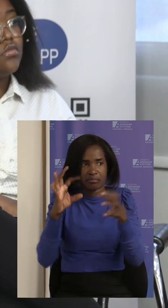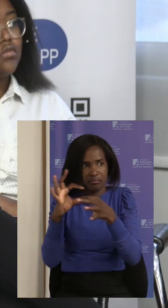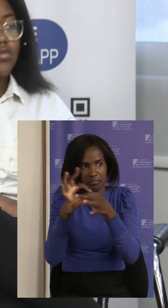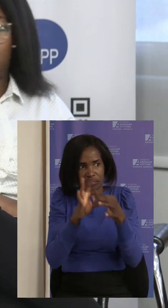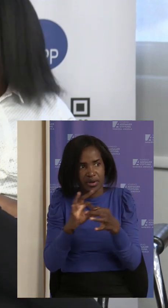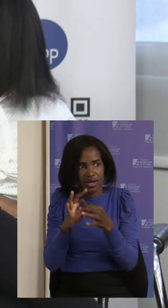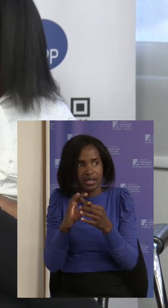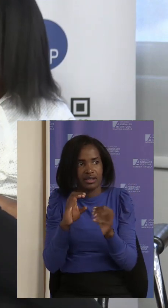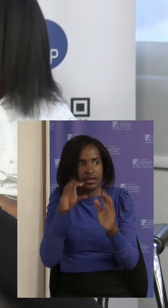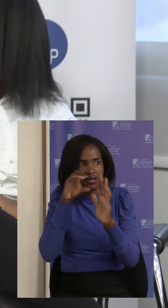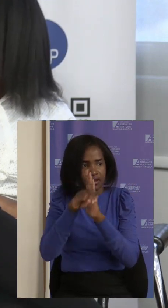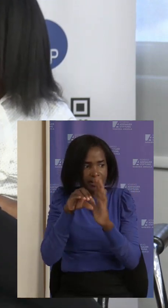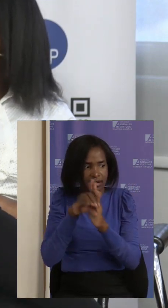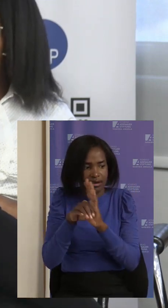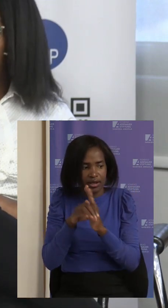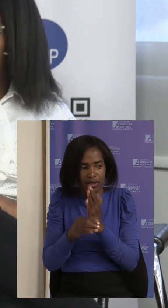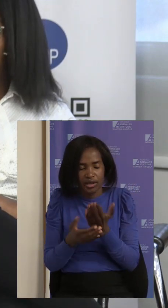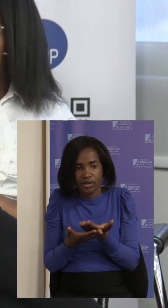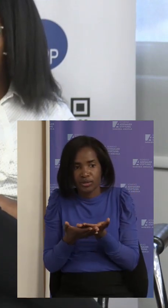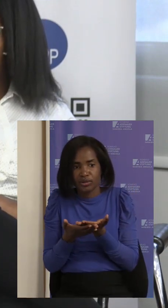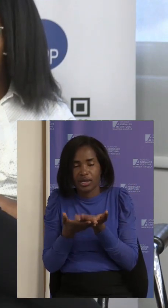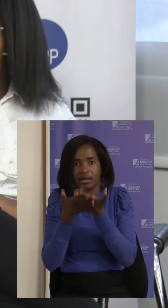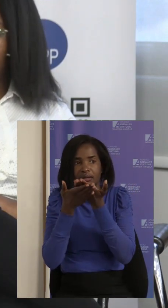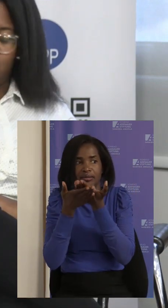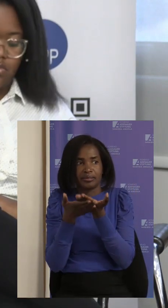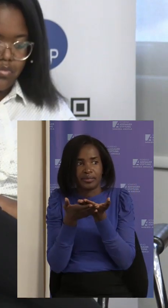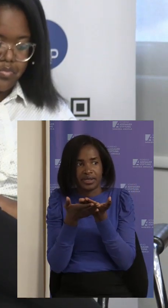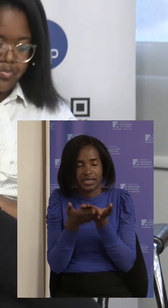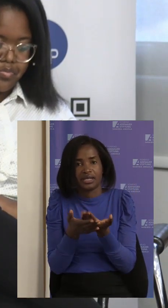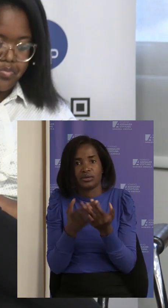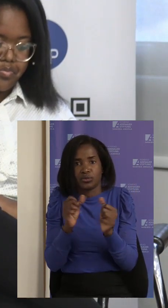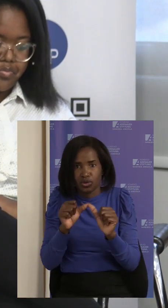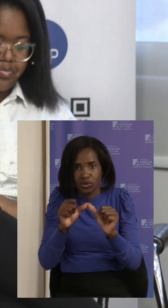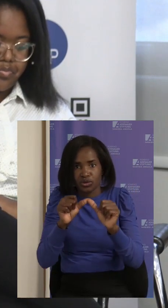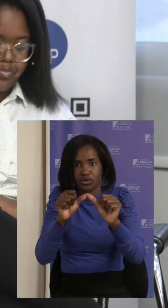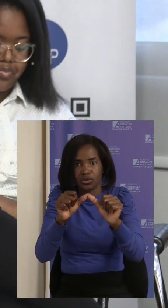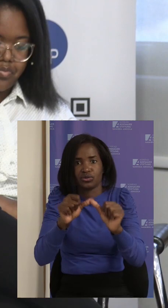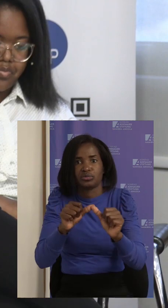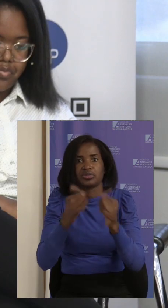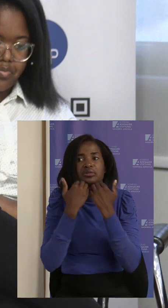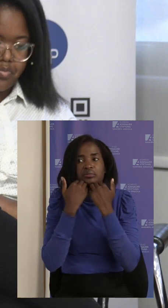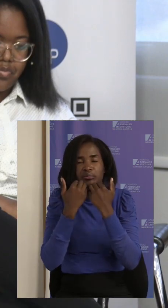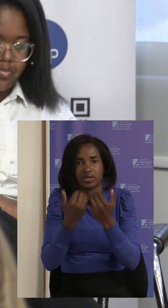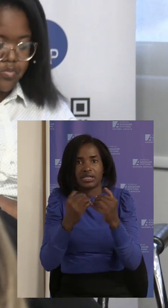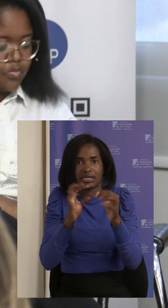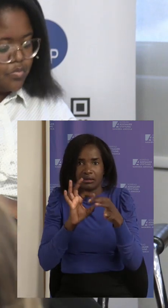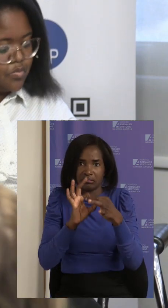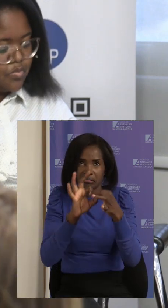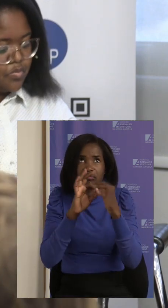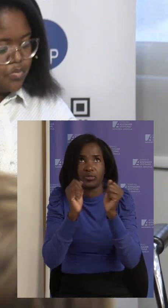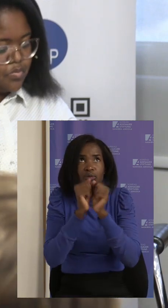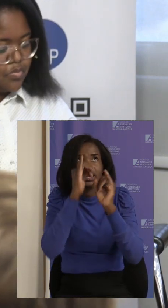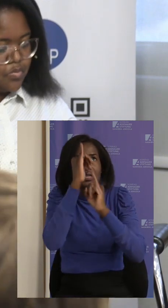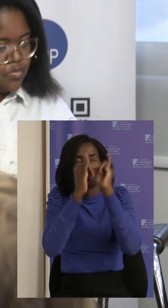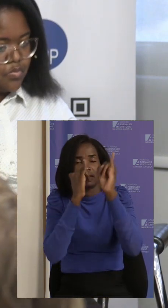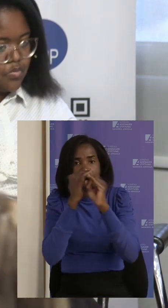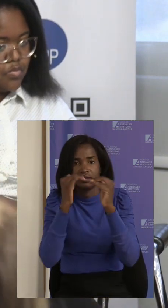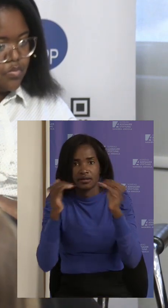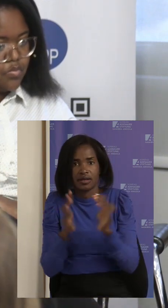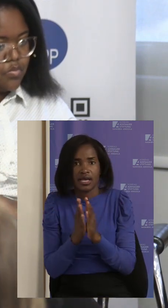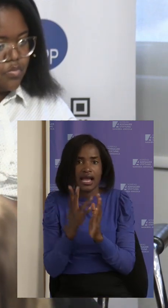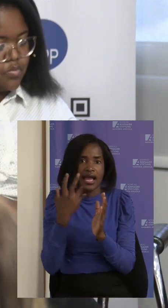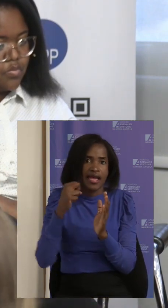the curriculum and make sure that we remain relevant. There are also policies and procedures